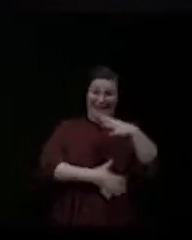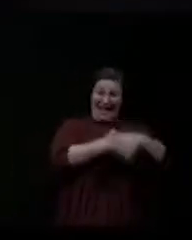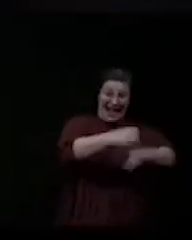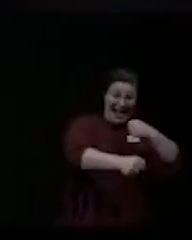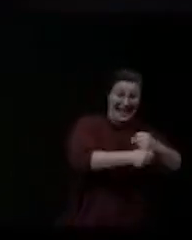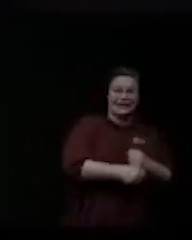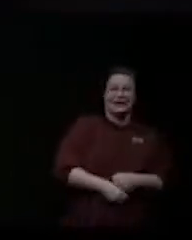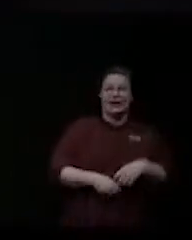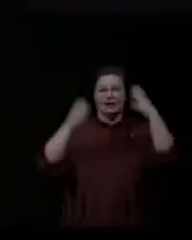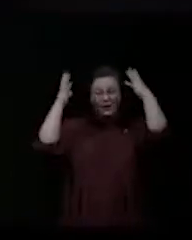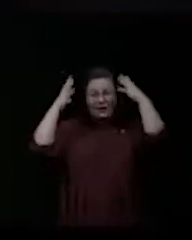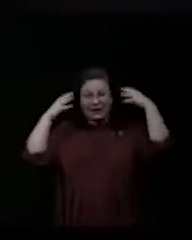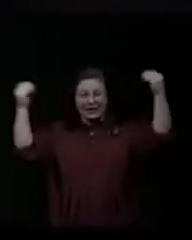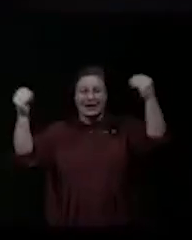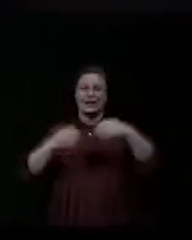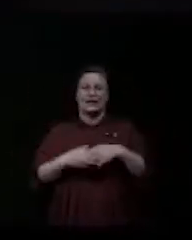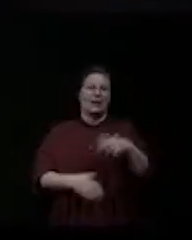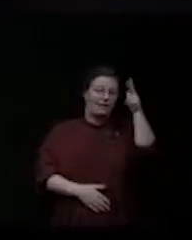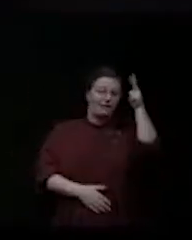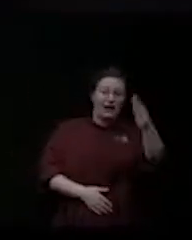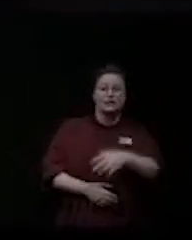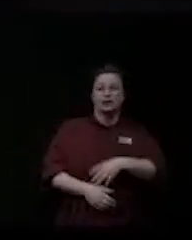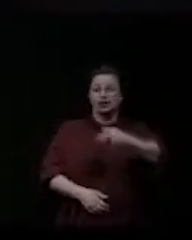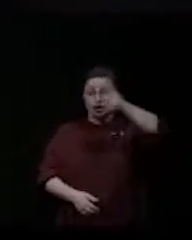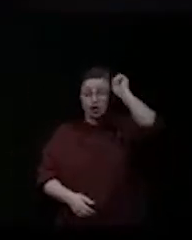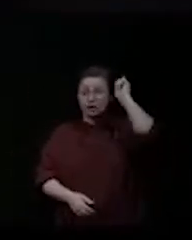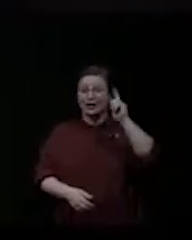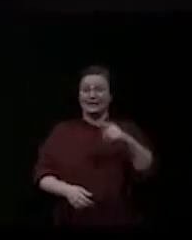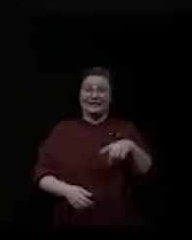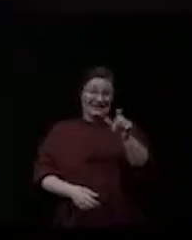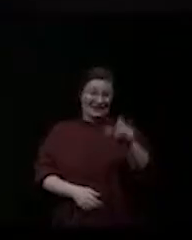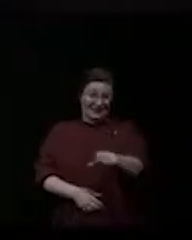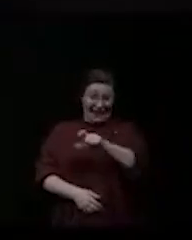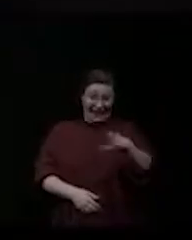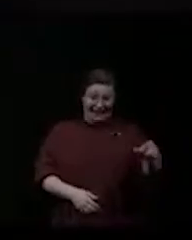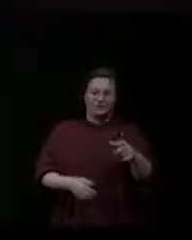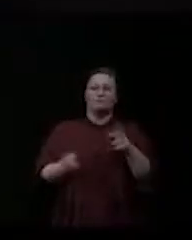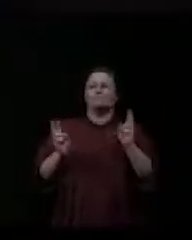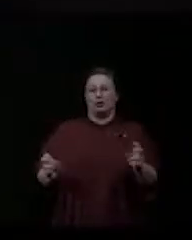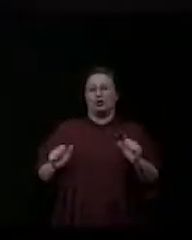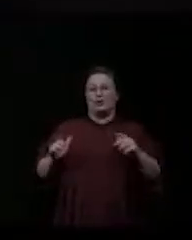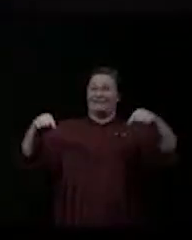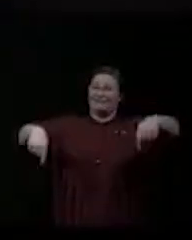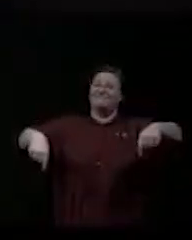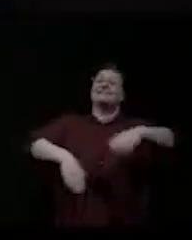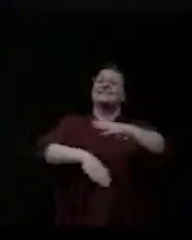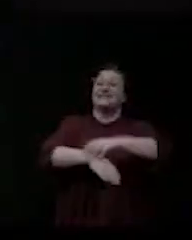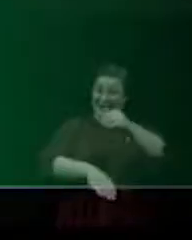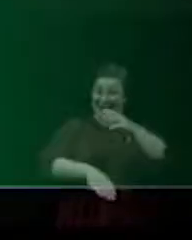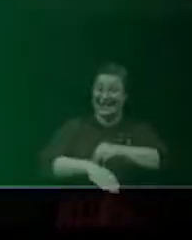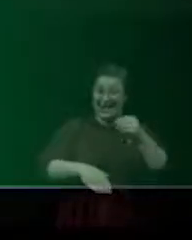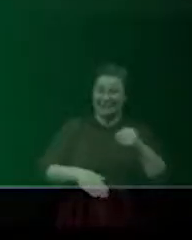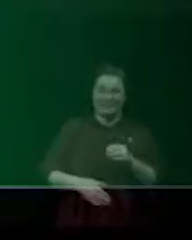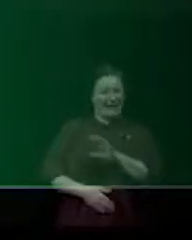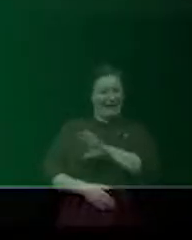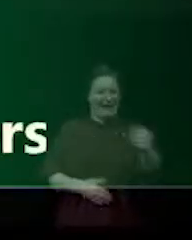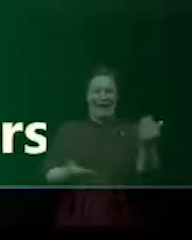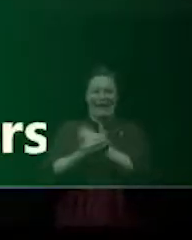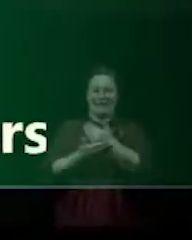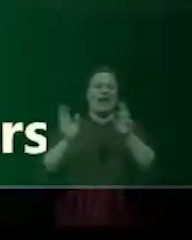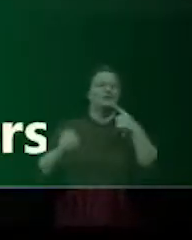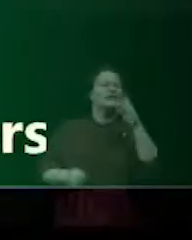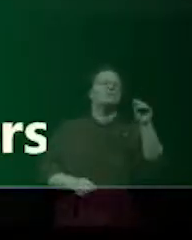the Netherlands, France, Germany, Switzerland, and of course Sweden have all